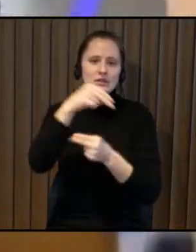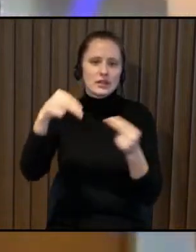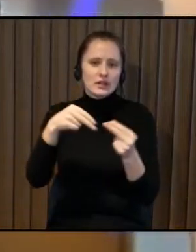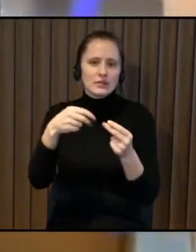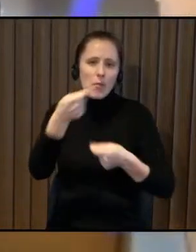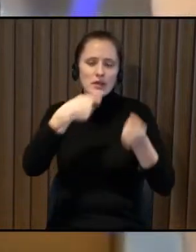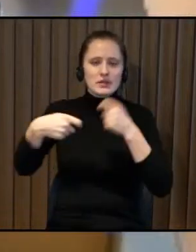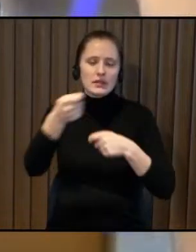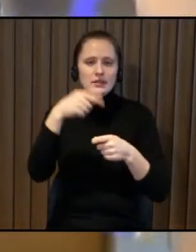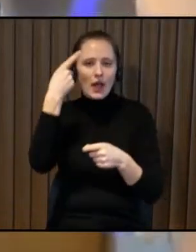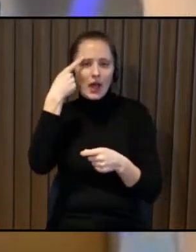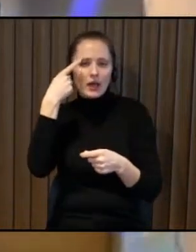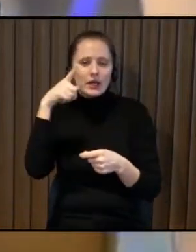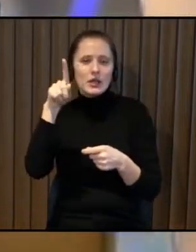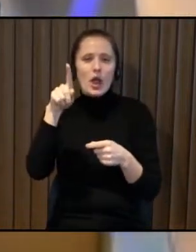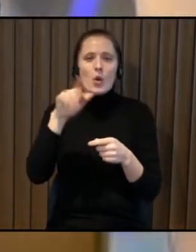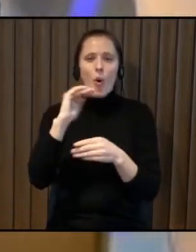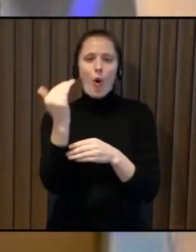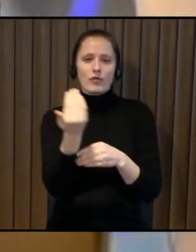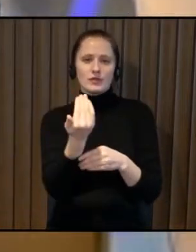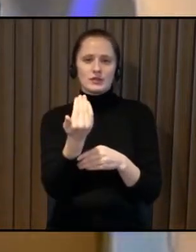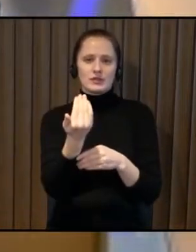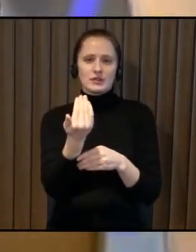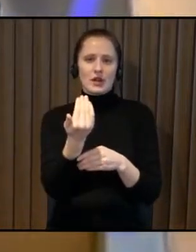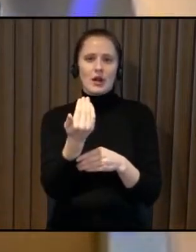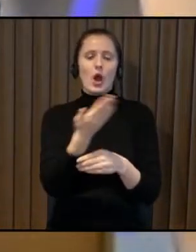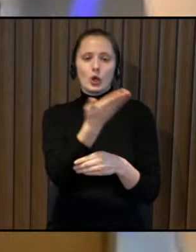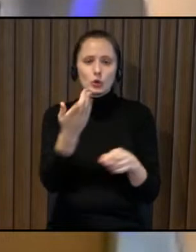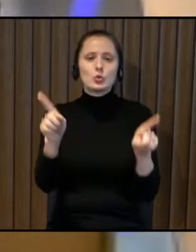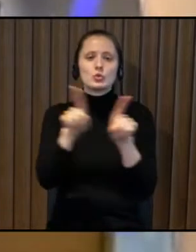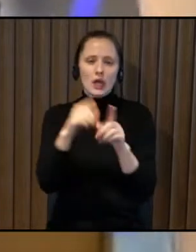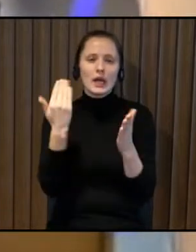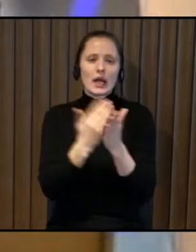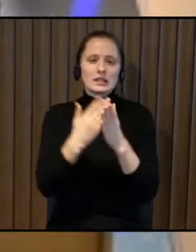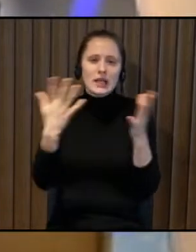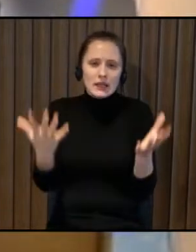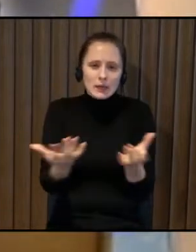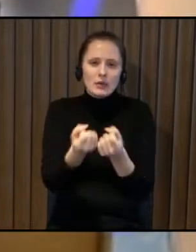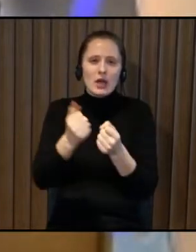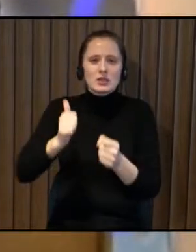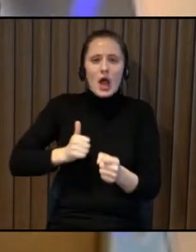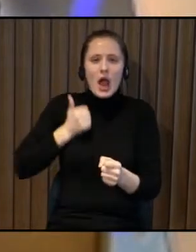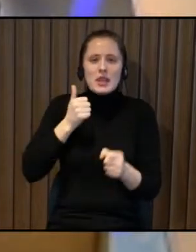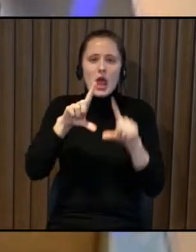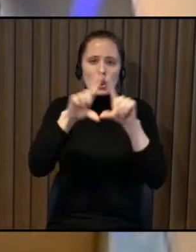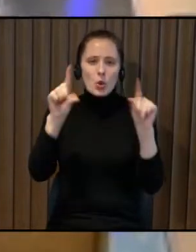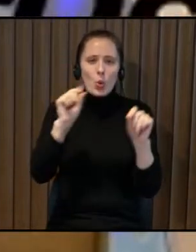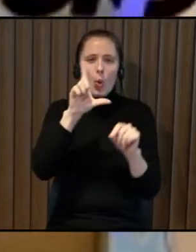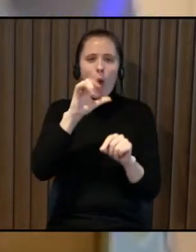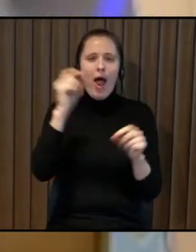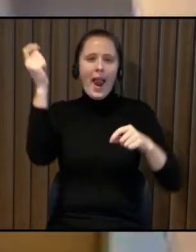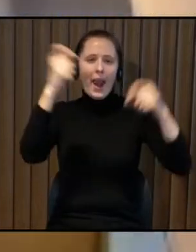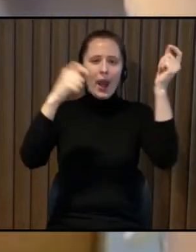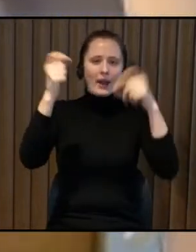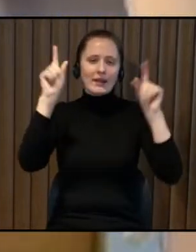premises or anywhere, or just Luxus class? So you have created your agency,